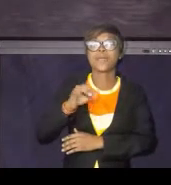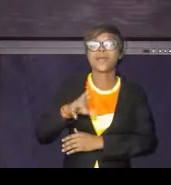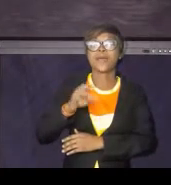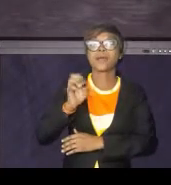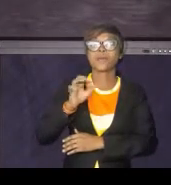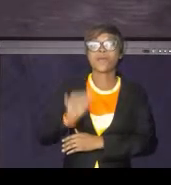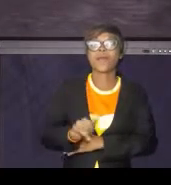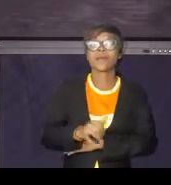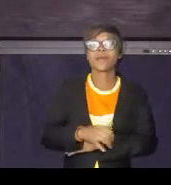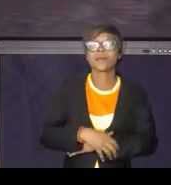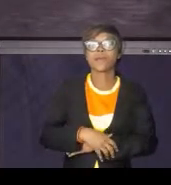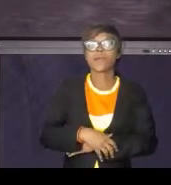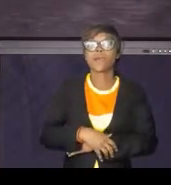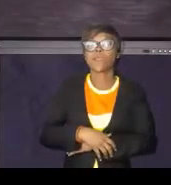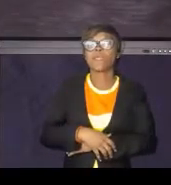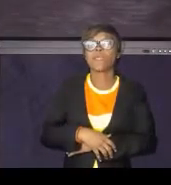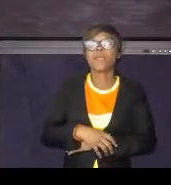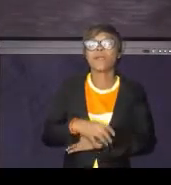P-R-E-Y.